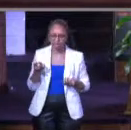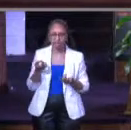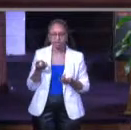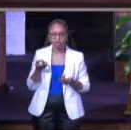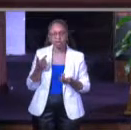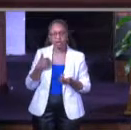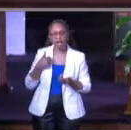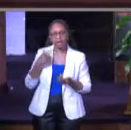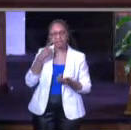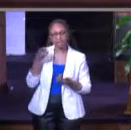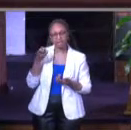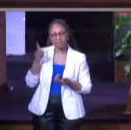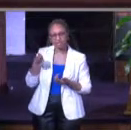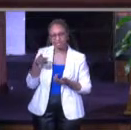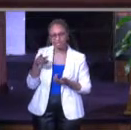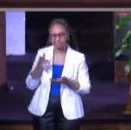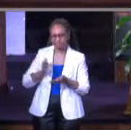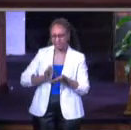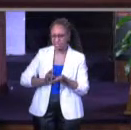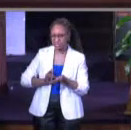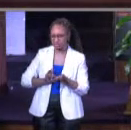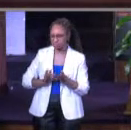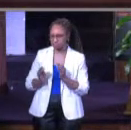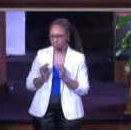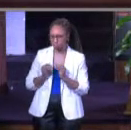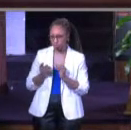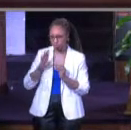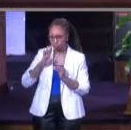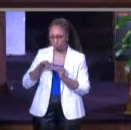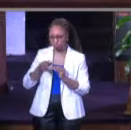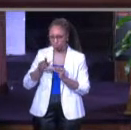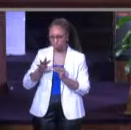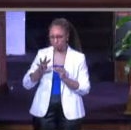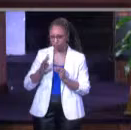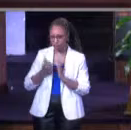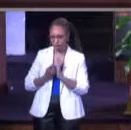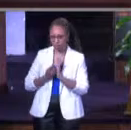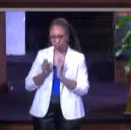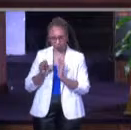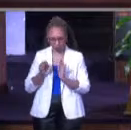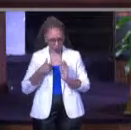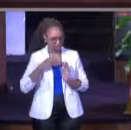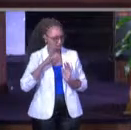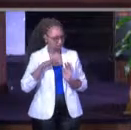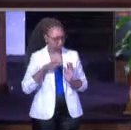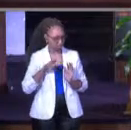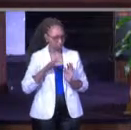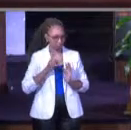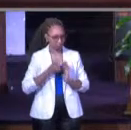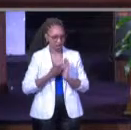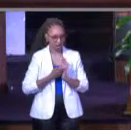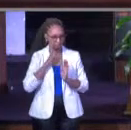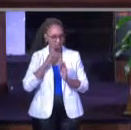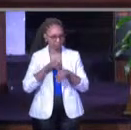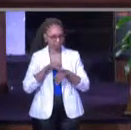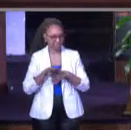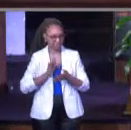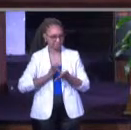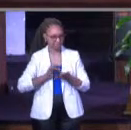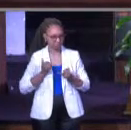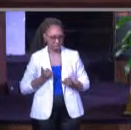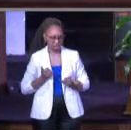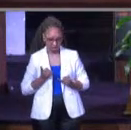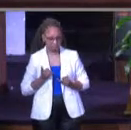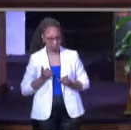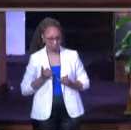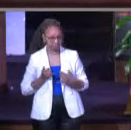I think he might need some medicine. She said, okay, do you know a 24-hour? I said, yeah, I know a 24-hour drugstore. She said, I'm sending medicine there right now.